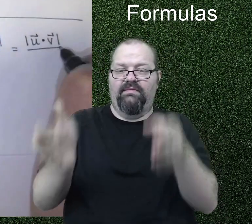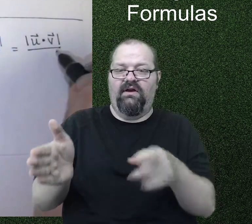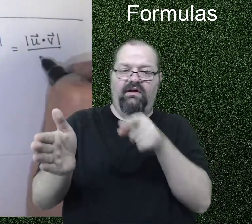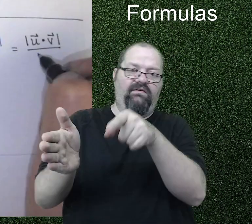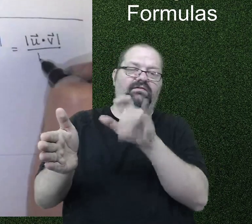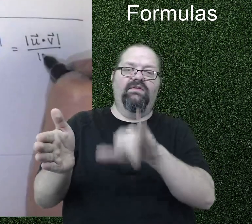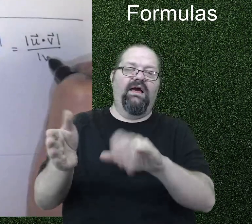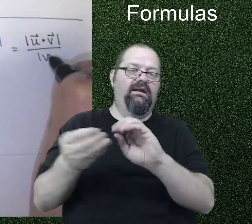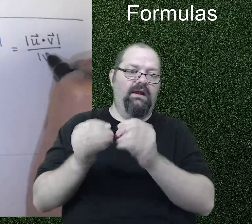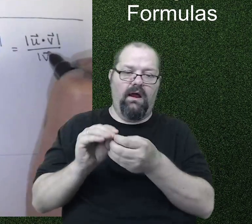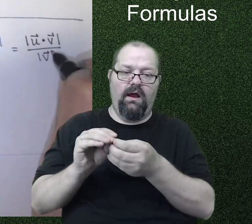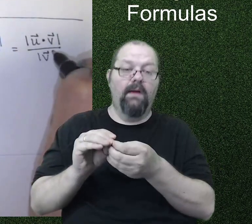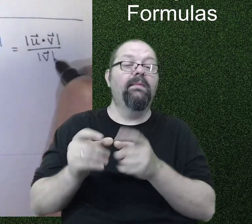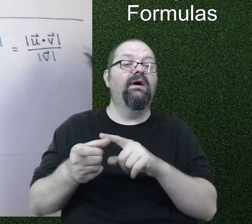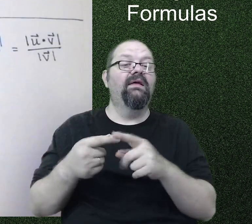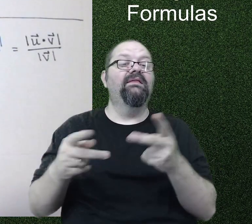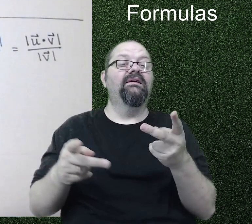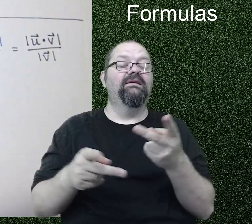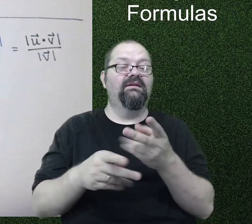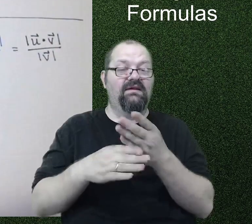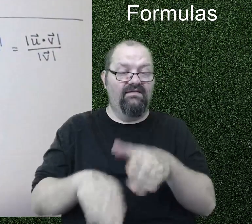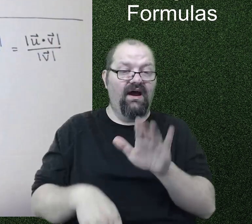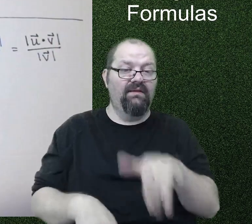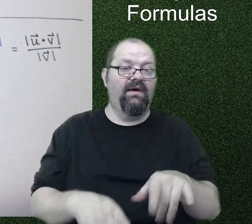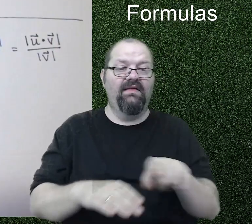number, and we're dividing by the length of v.